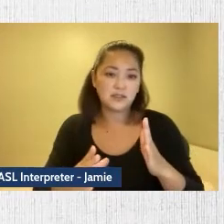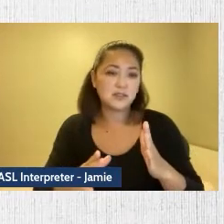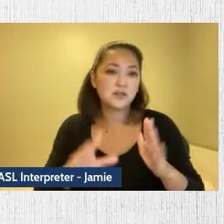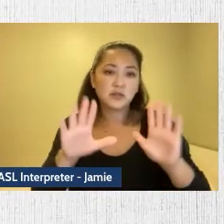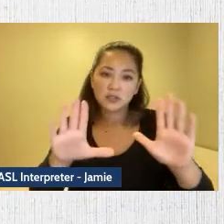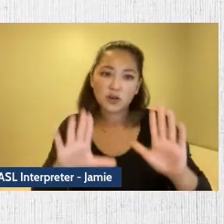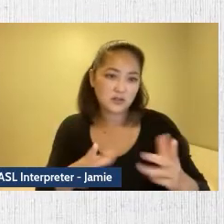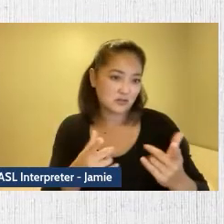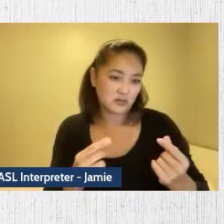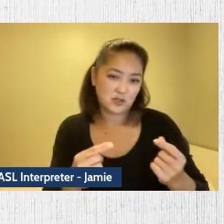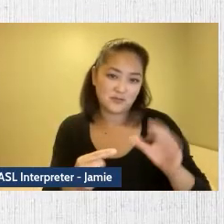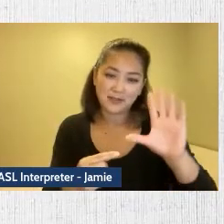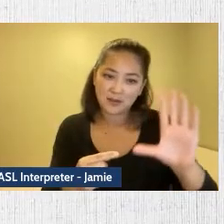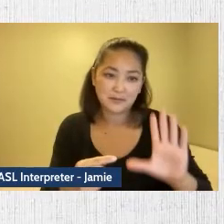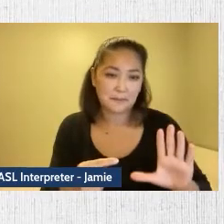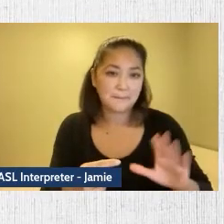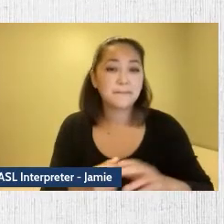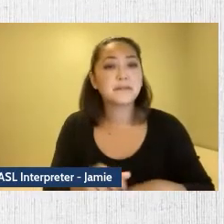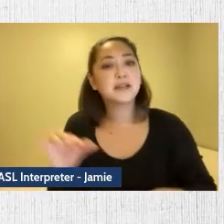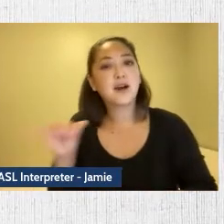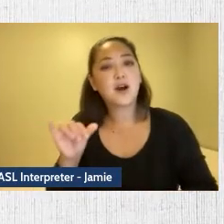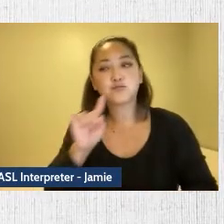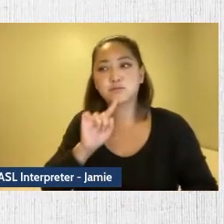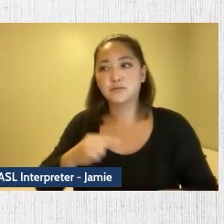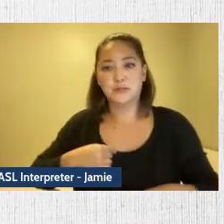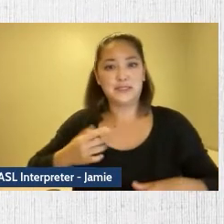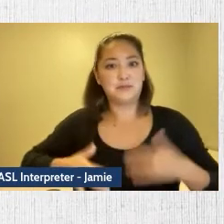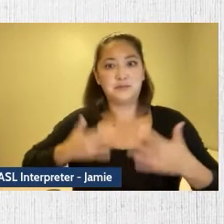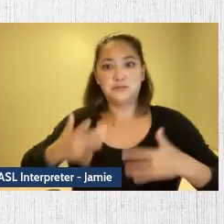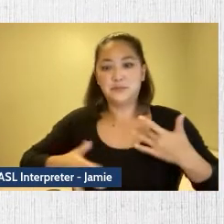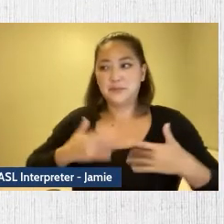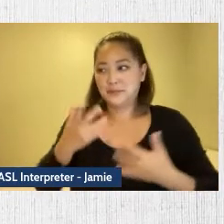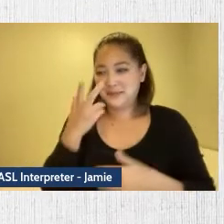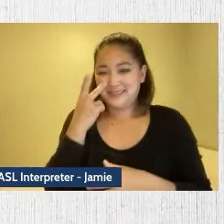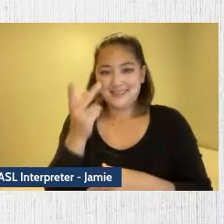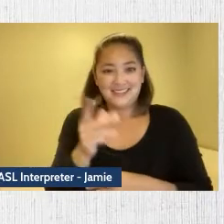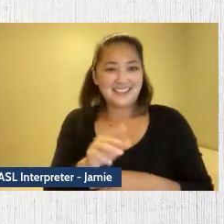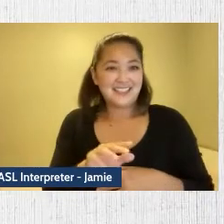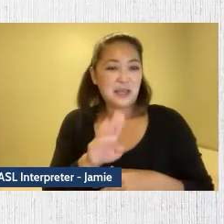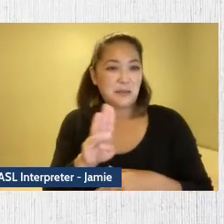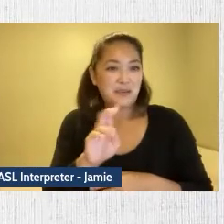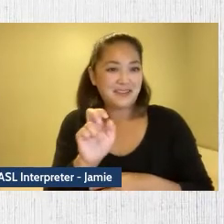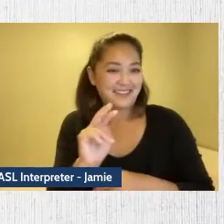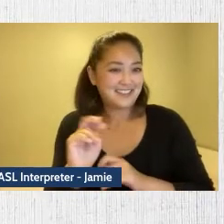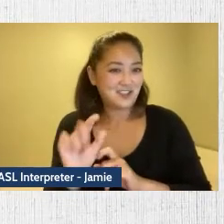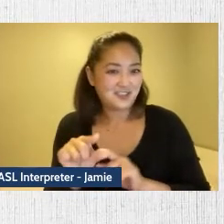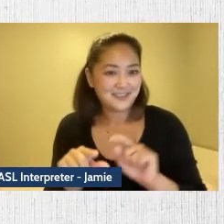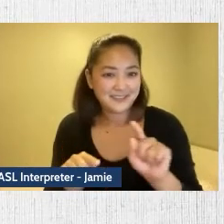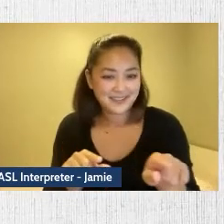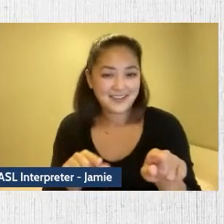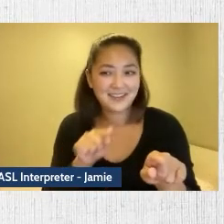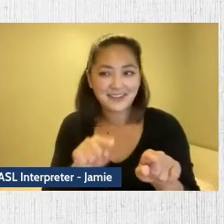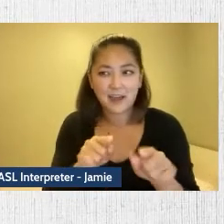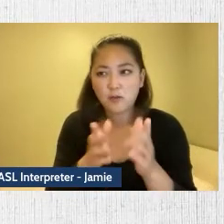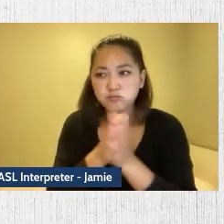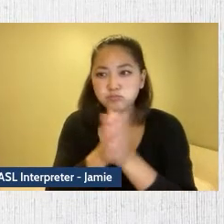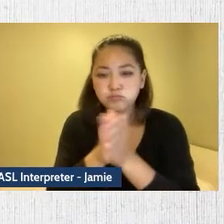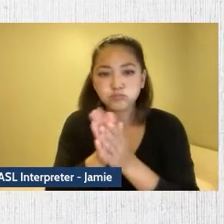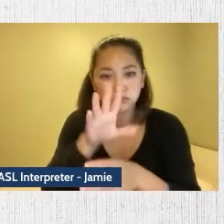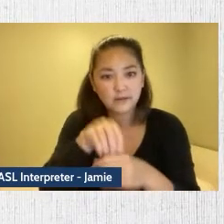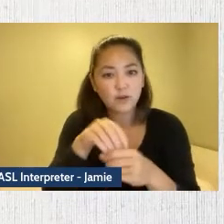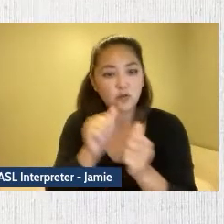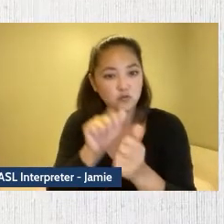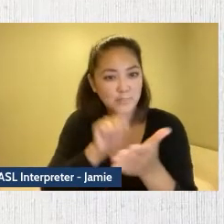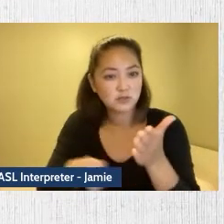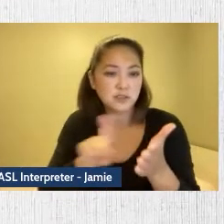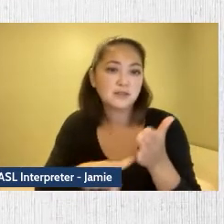doing, and it's so exciting for me to see undergraduates getting exposed to research during their undergraduate studies.